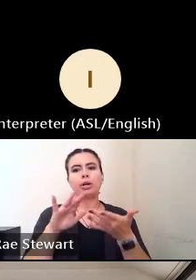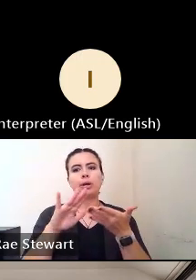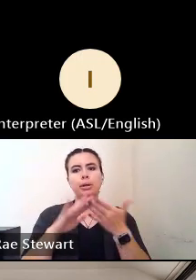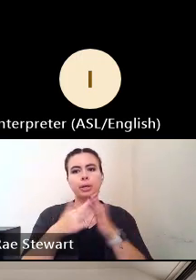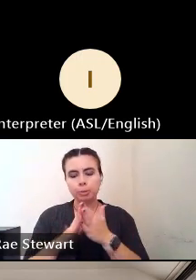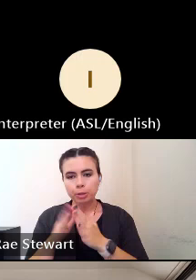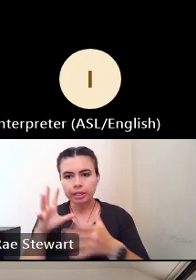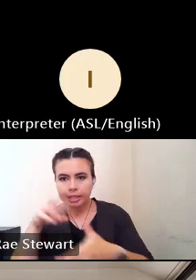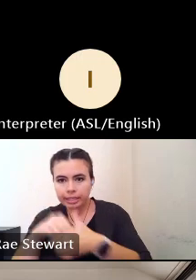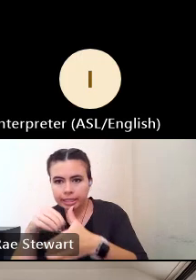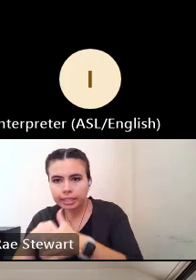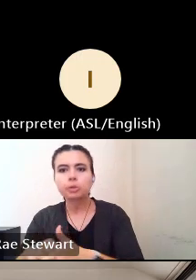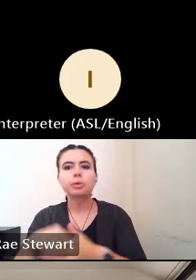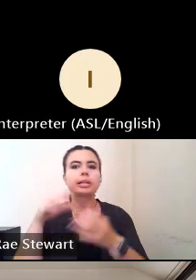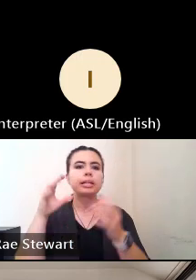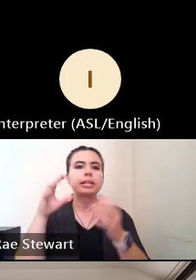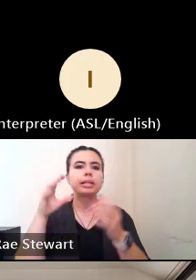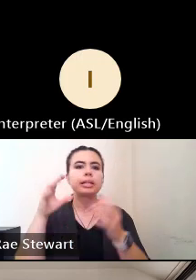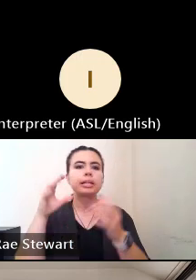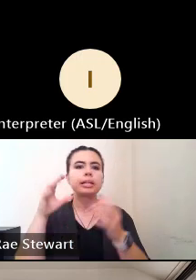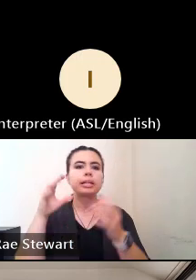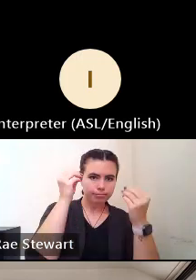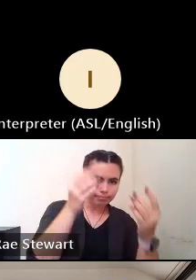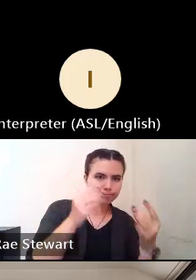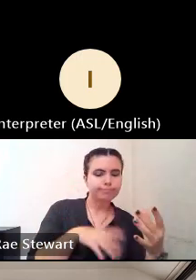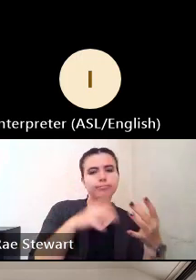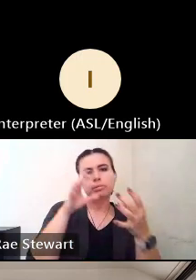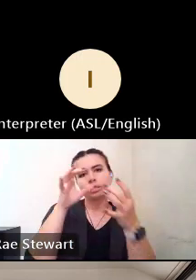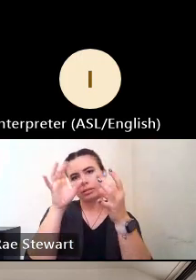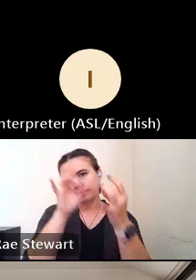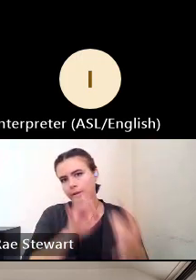the state moves from planning and implementation.